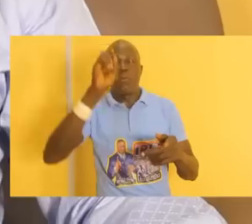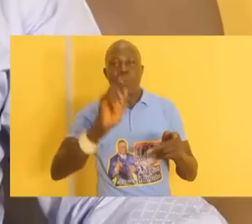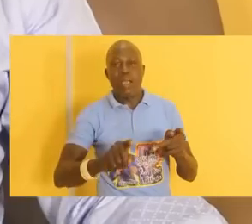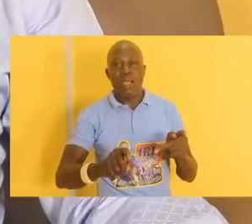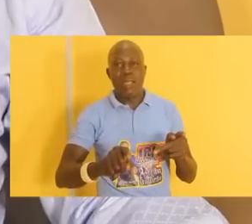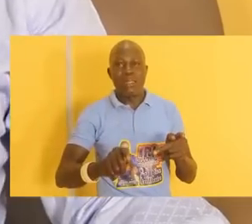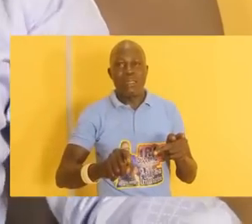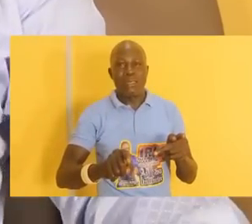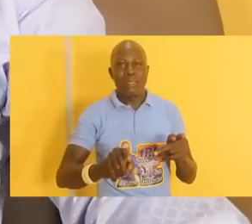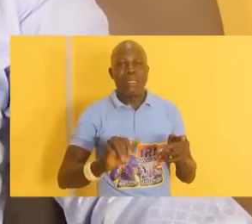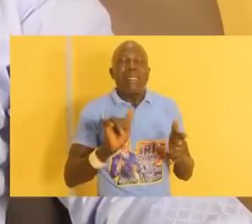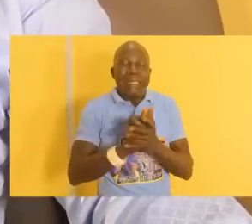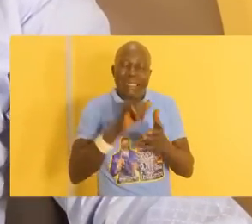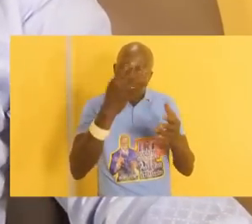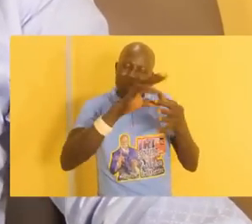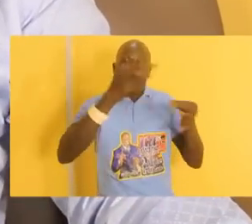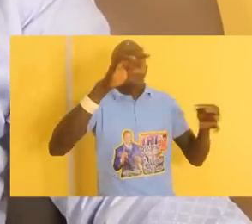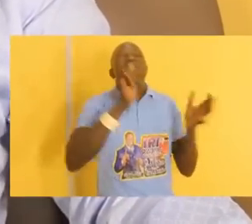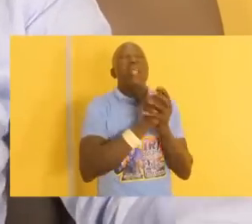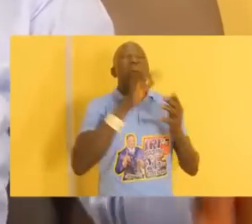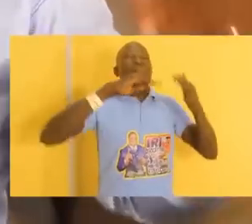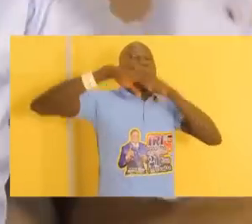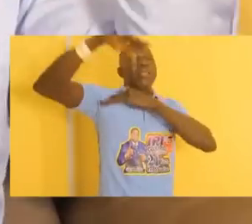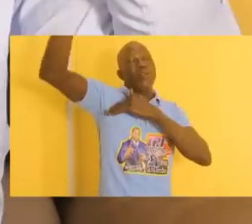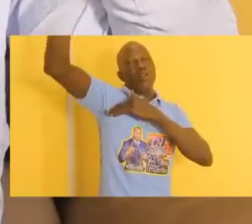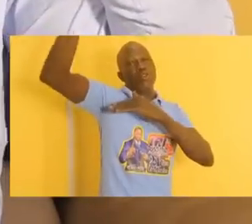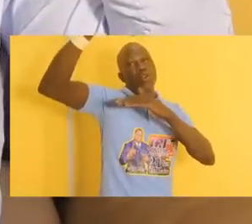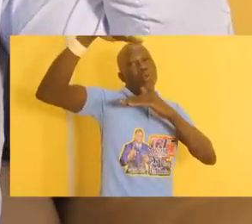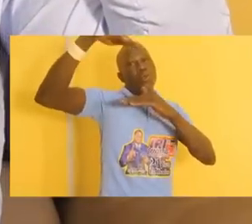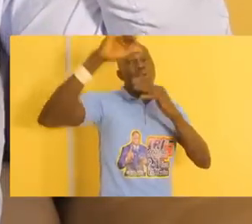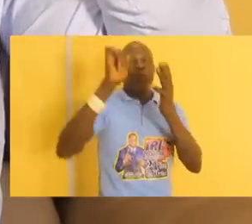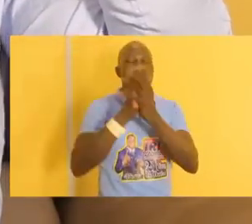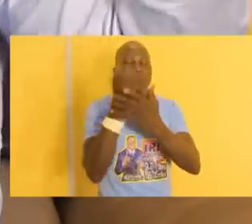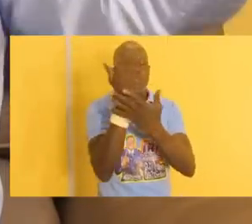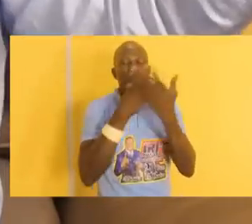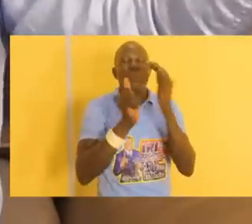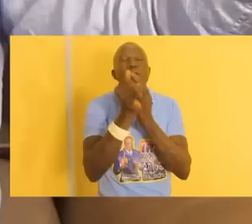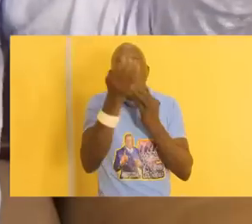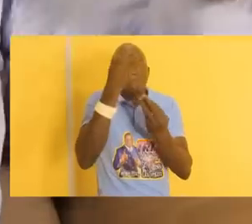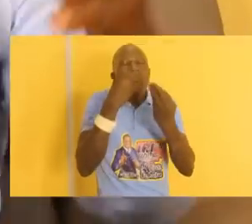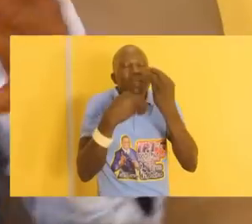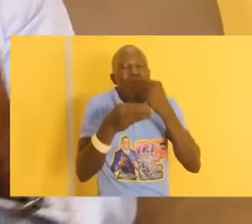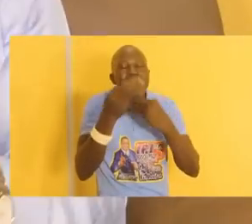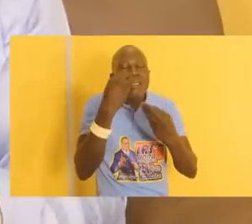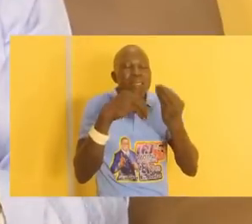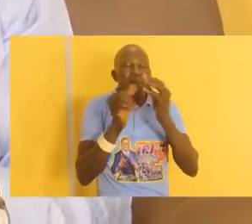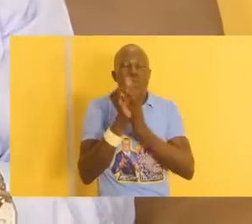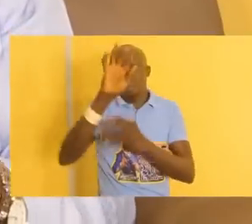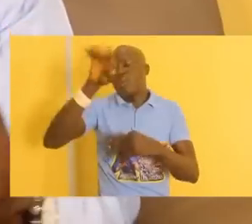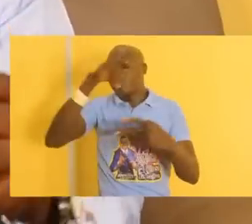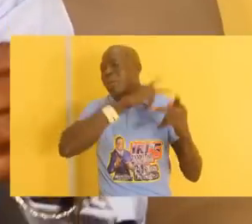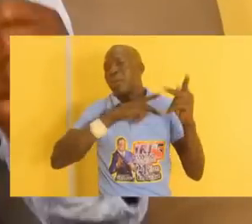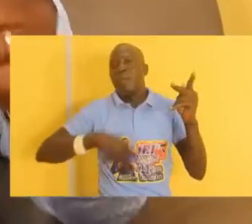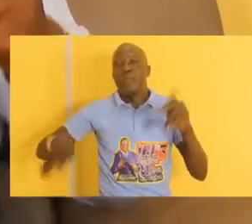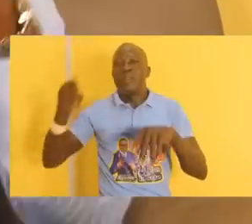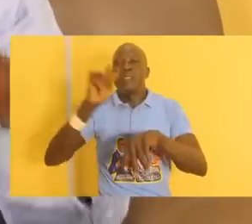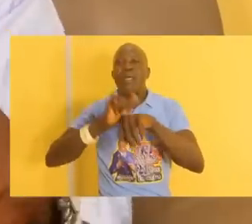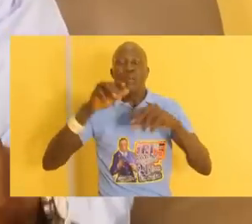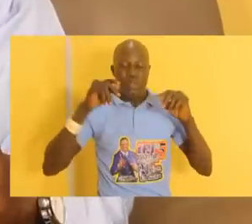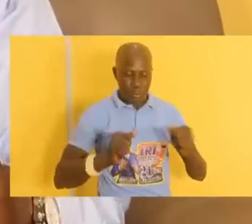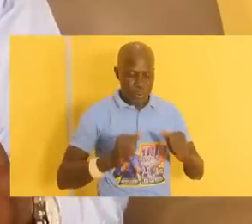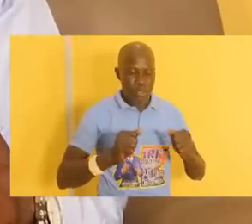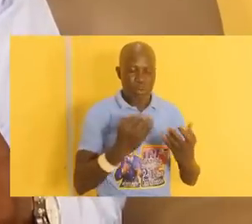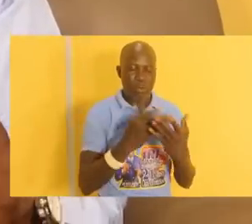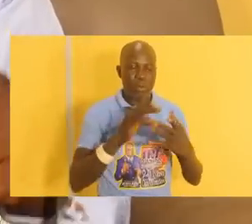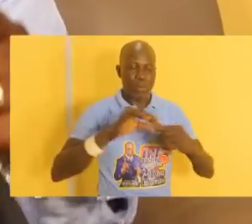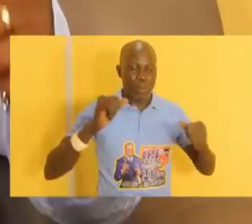of give command. Emi ti man wa loke. The spirit to be on top. Emi ti man je pelu awon malade. The spirit to die with prince and princess. Emi agbara niyan.